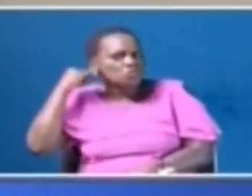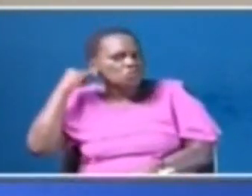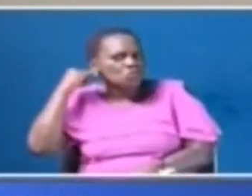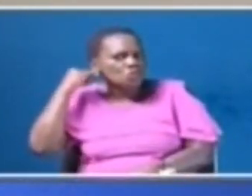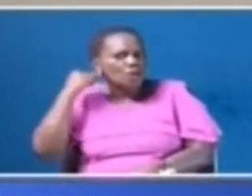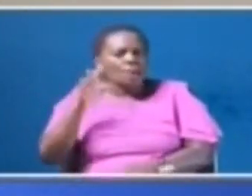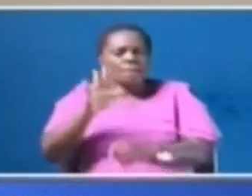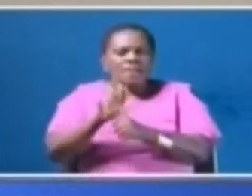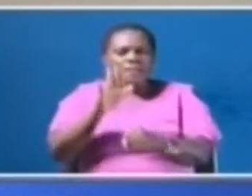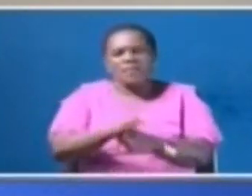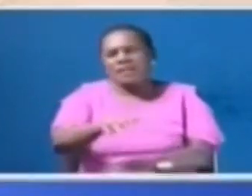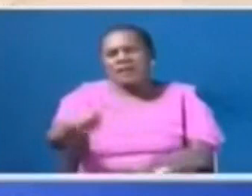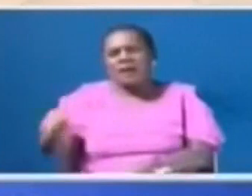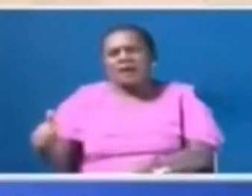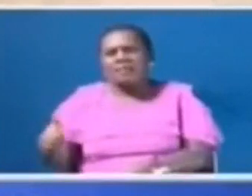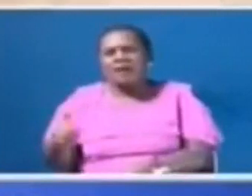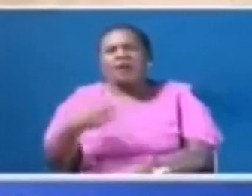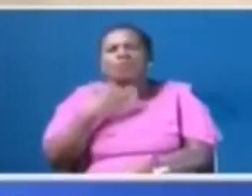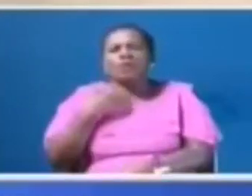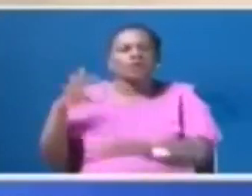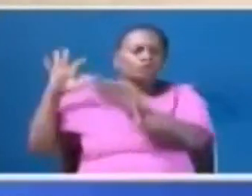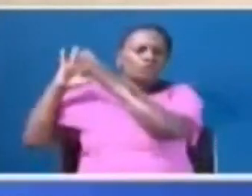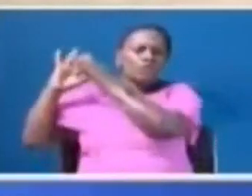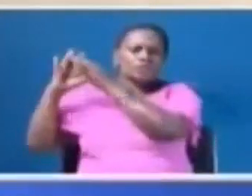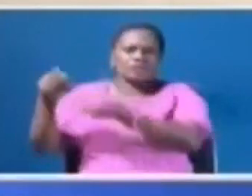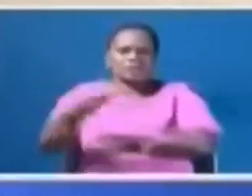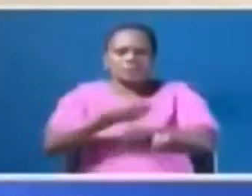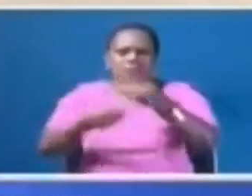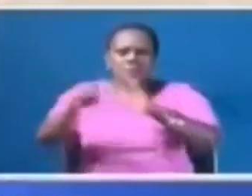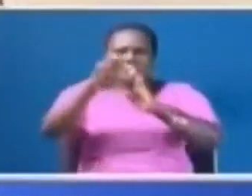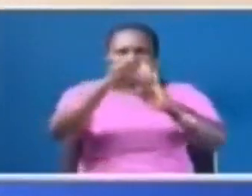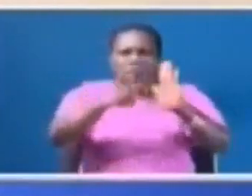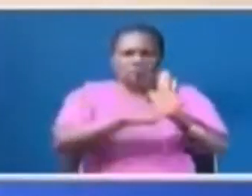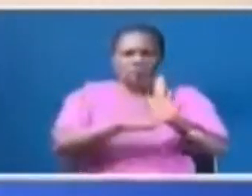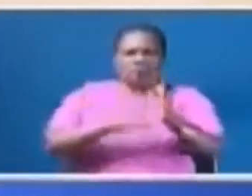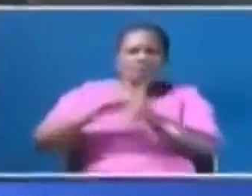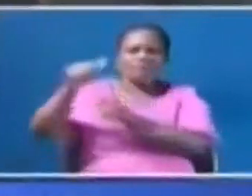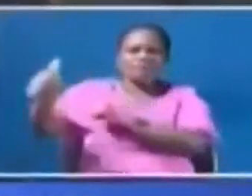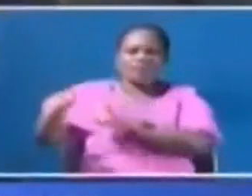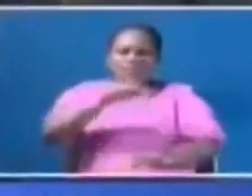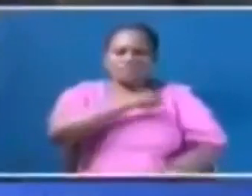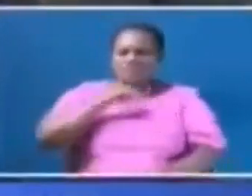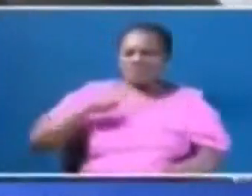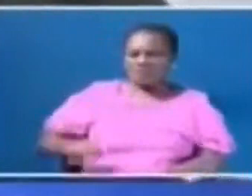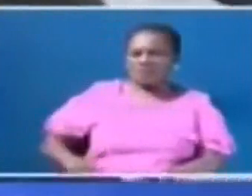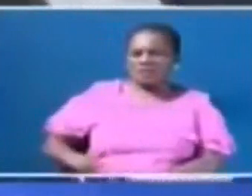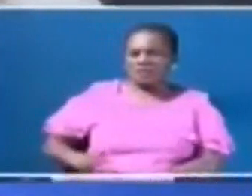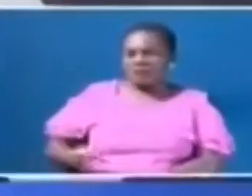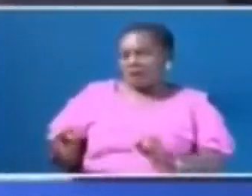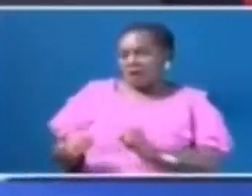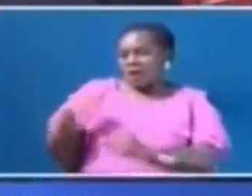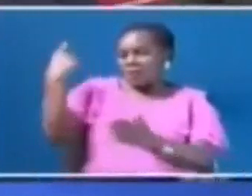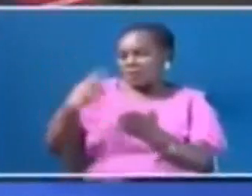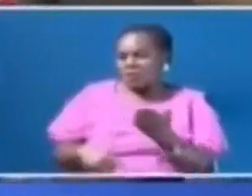of tens of others set to attend a cultural exchange program miles away in China. And as it turns